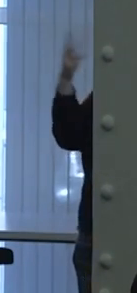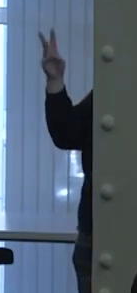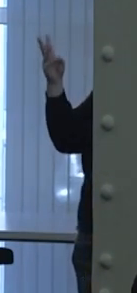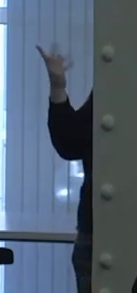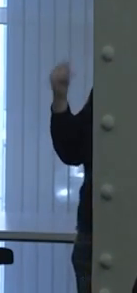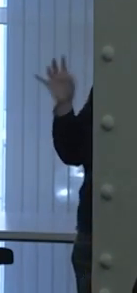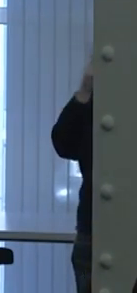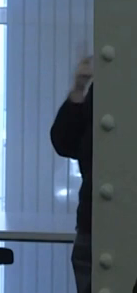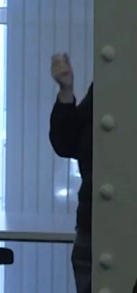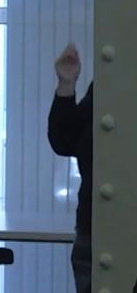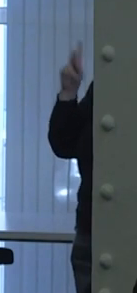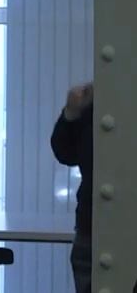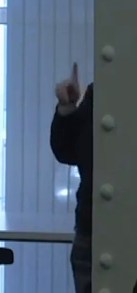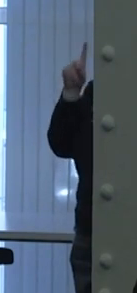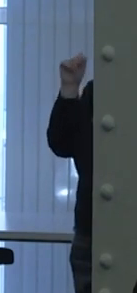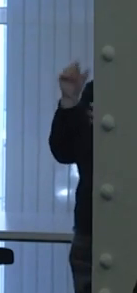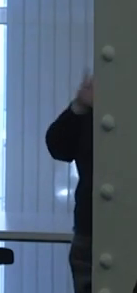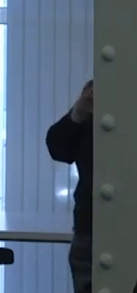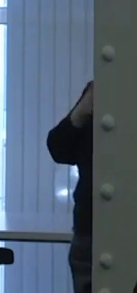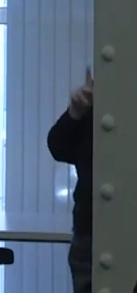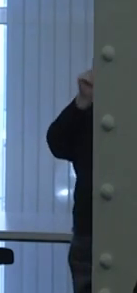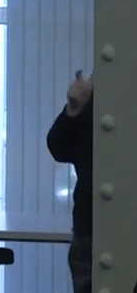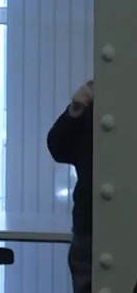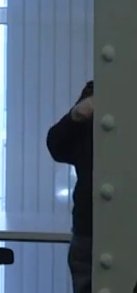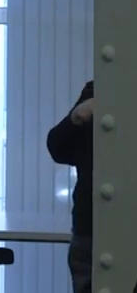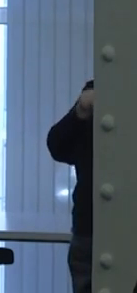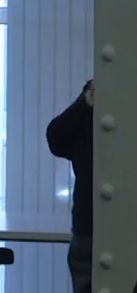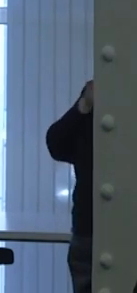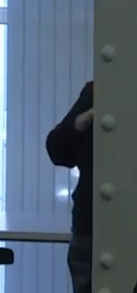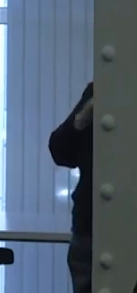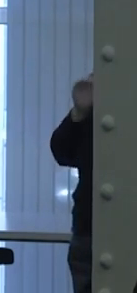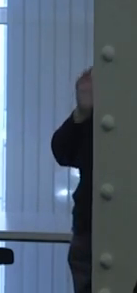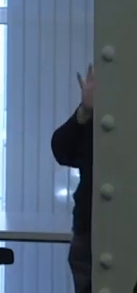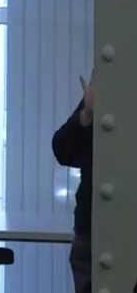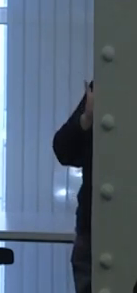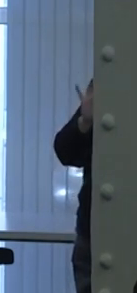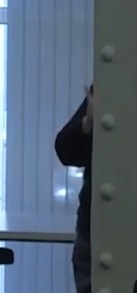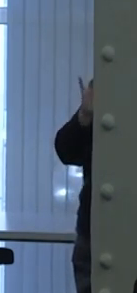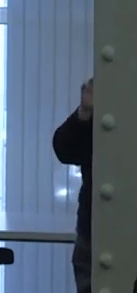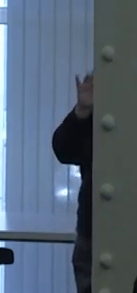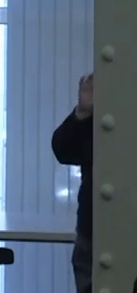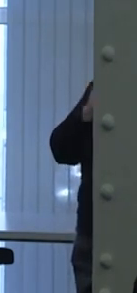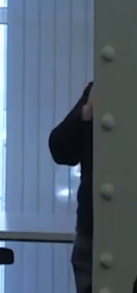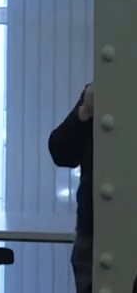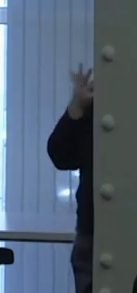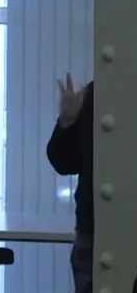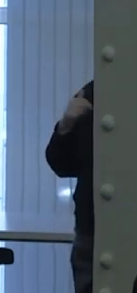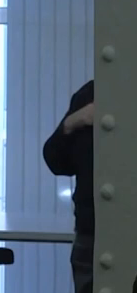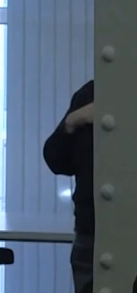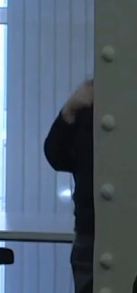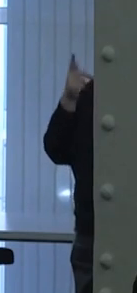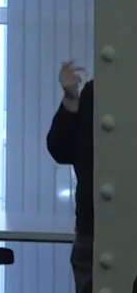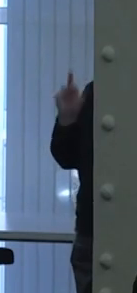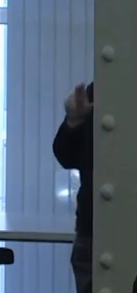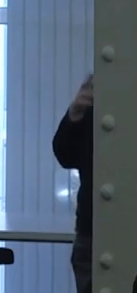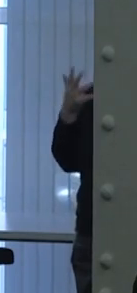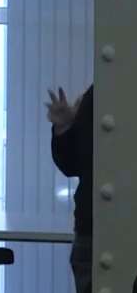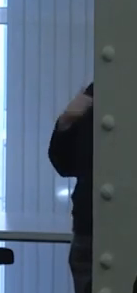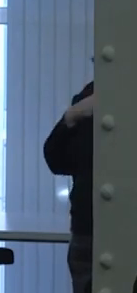see a number of folks in the disability community that are frankly not comfortable talking about race, gender identity,